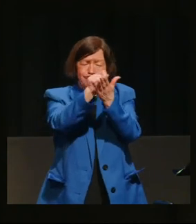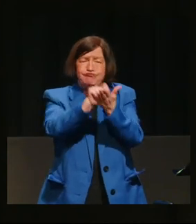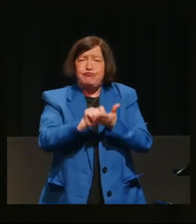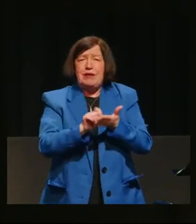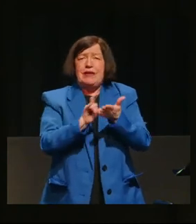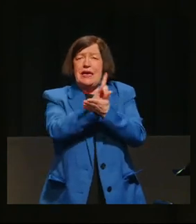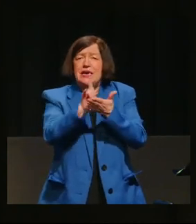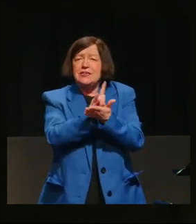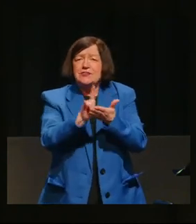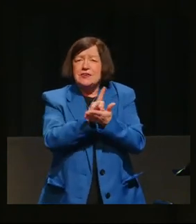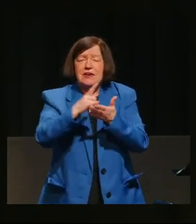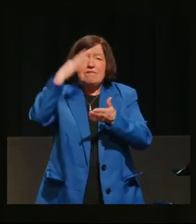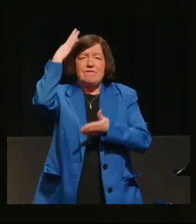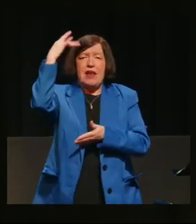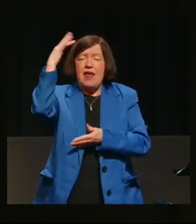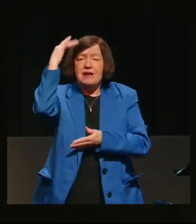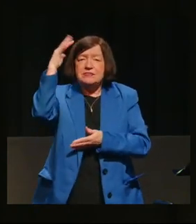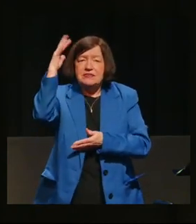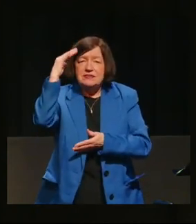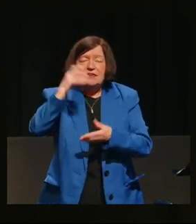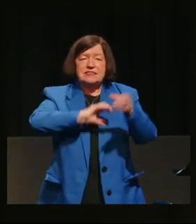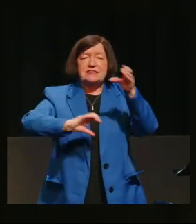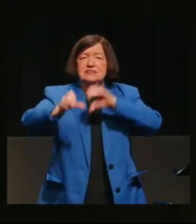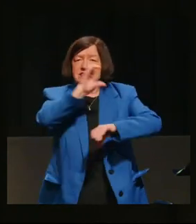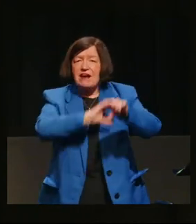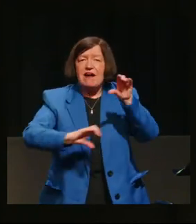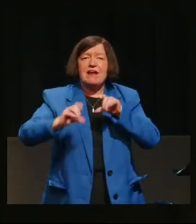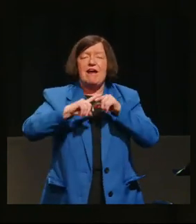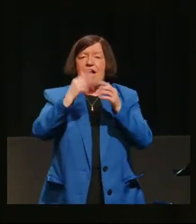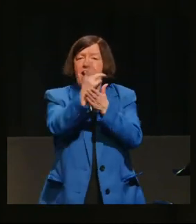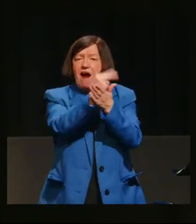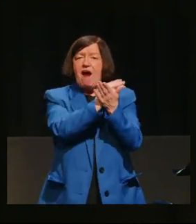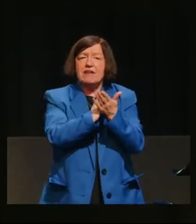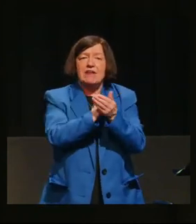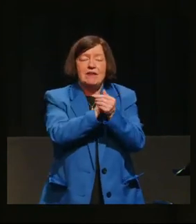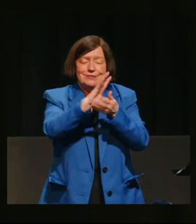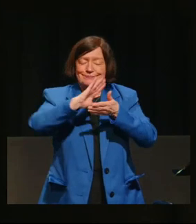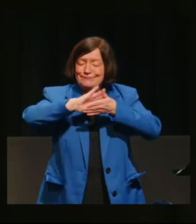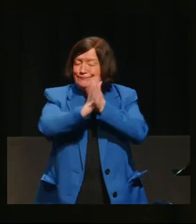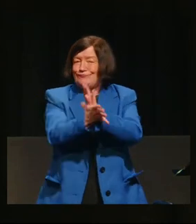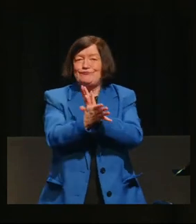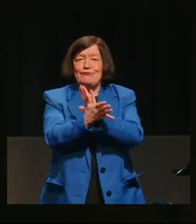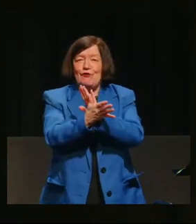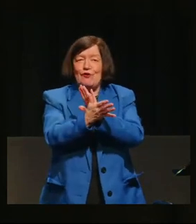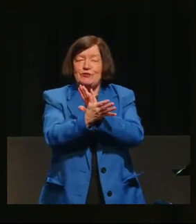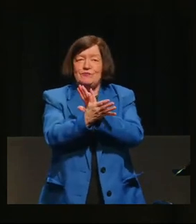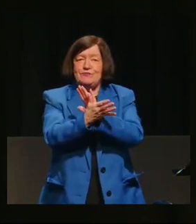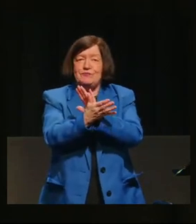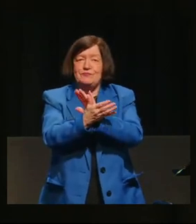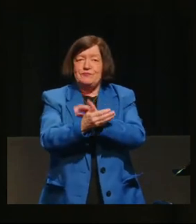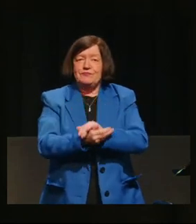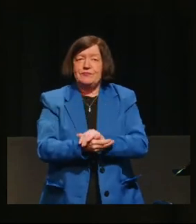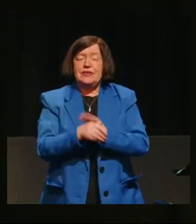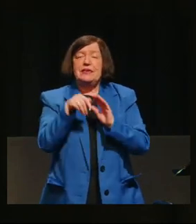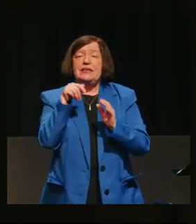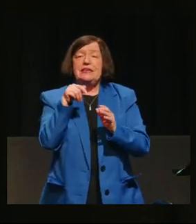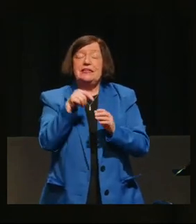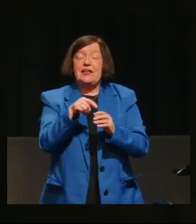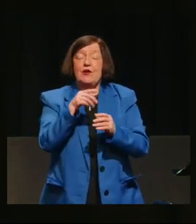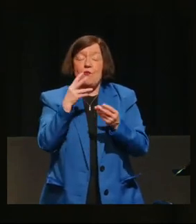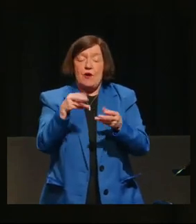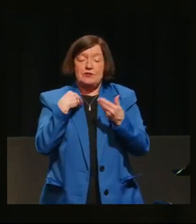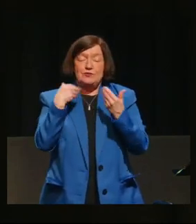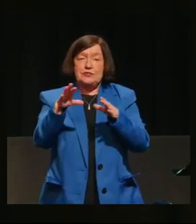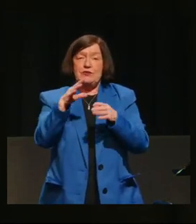history, philosophy, science, and art were all destroyed. This was intended to